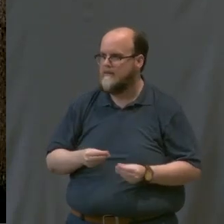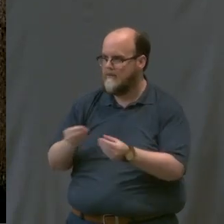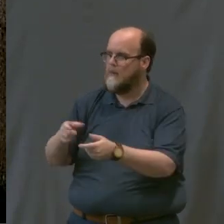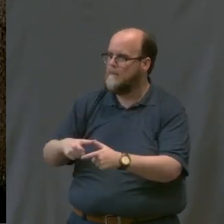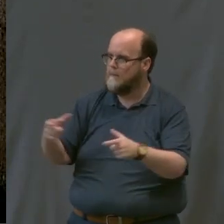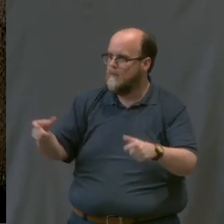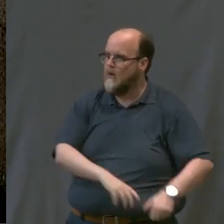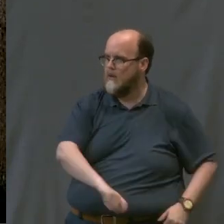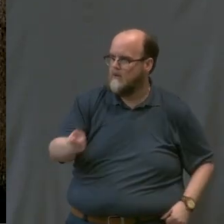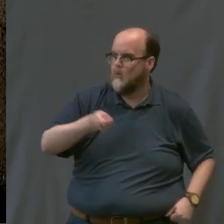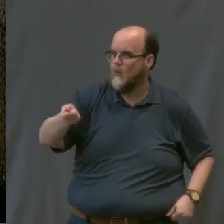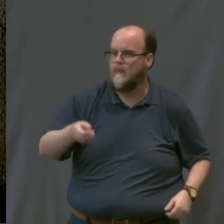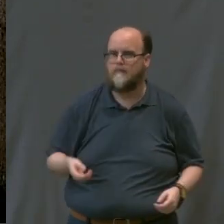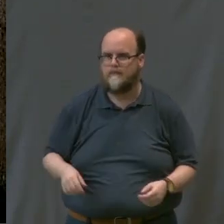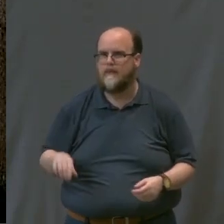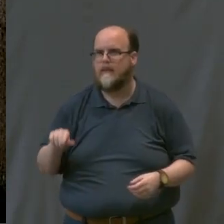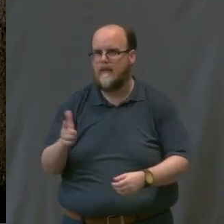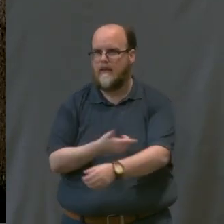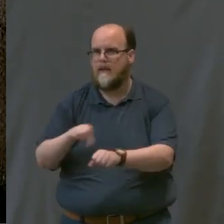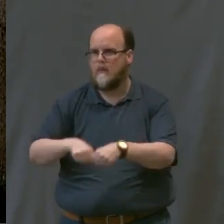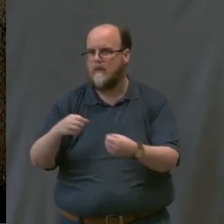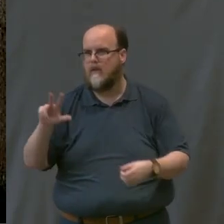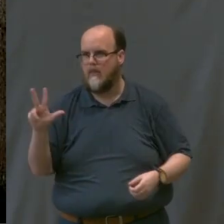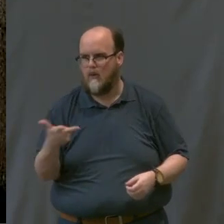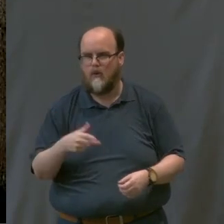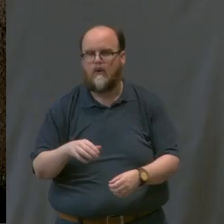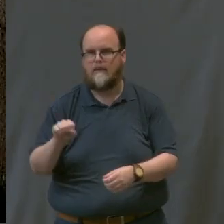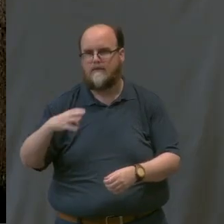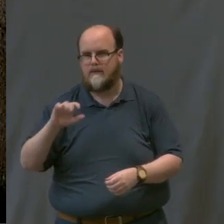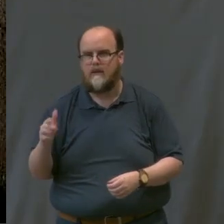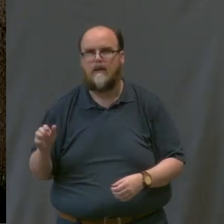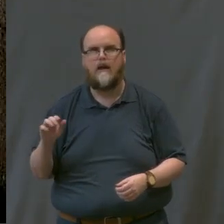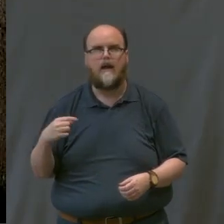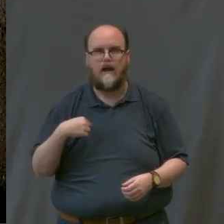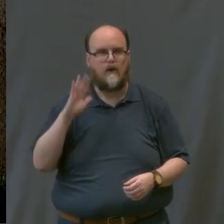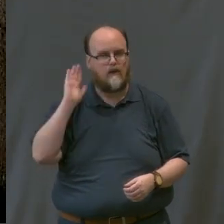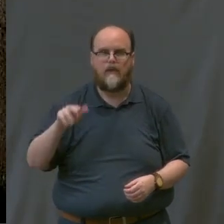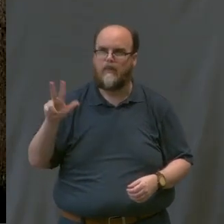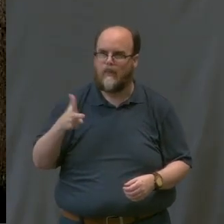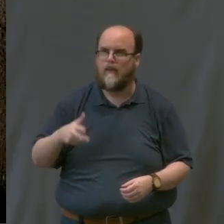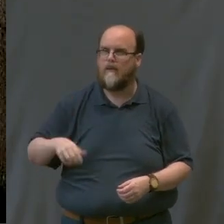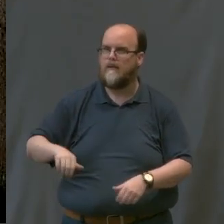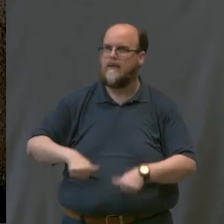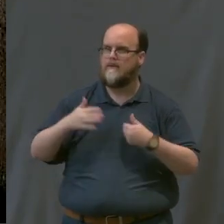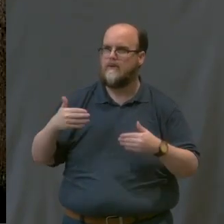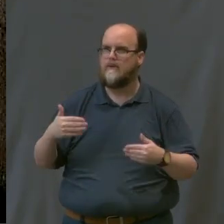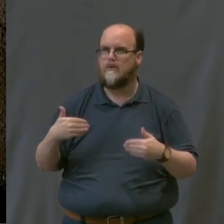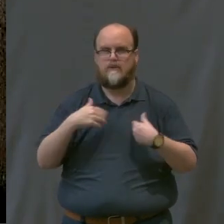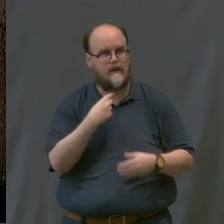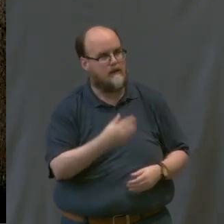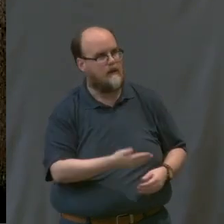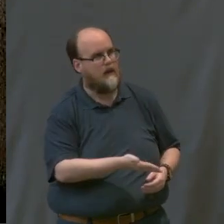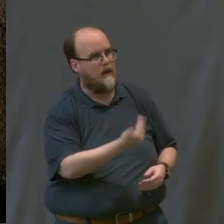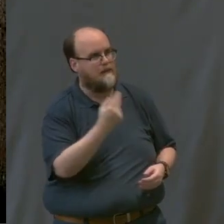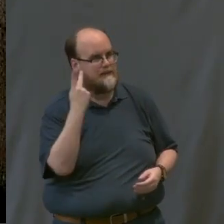sword. When he opened the third seal, I heard the third living creature say, "Come and see." So I